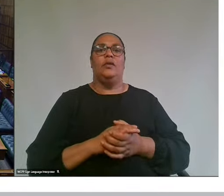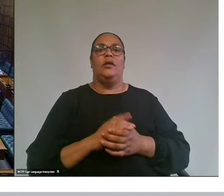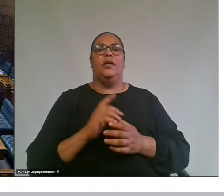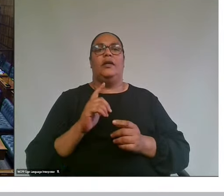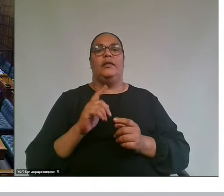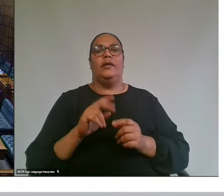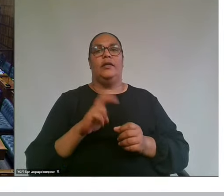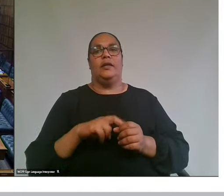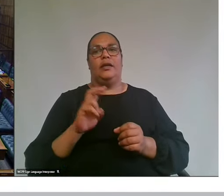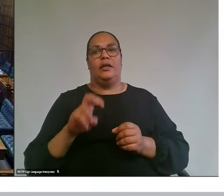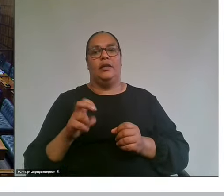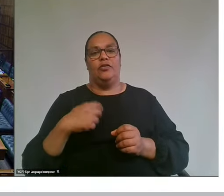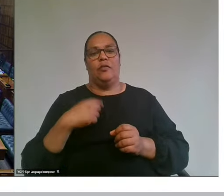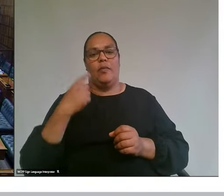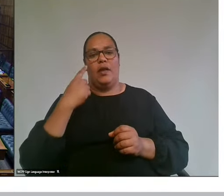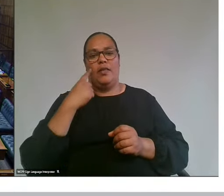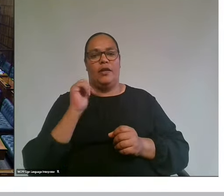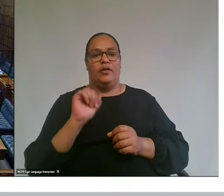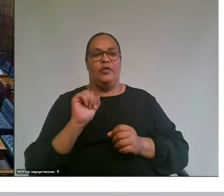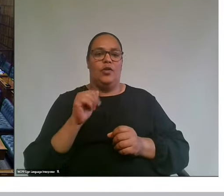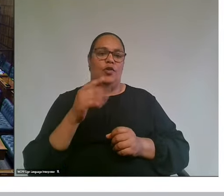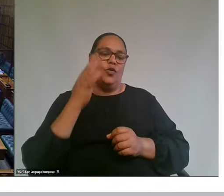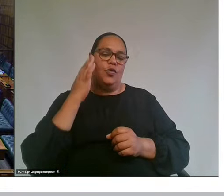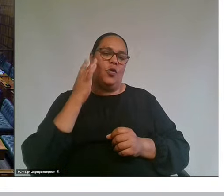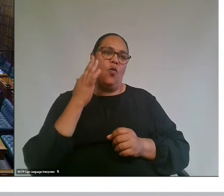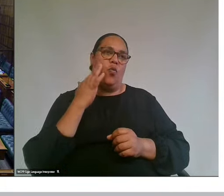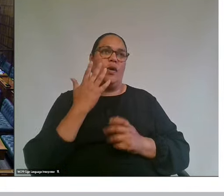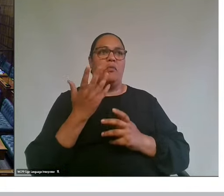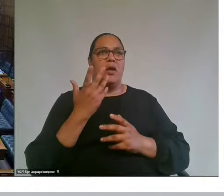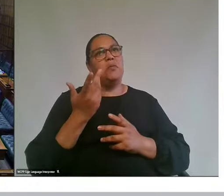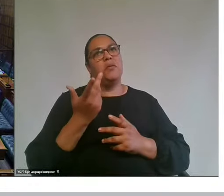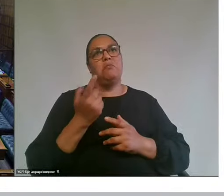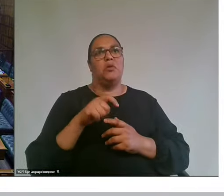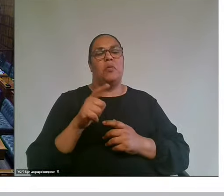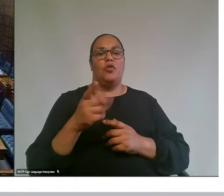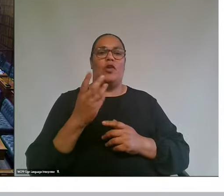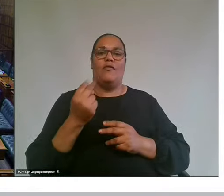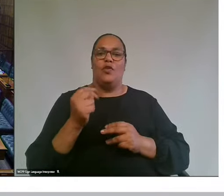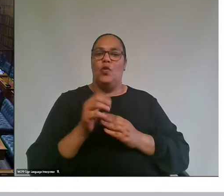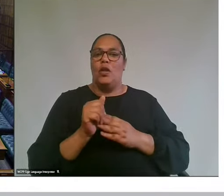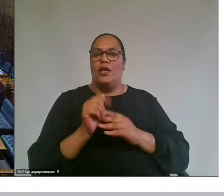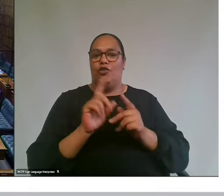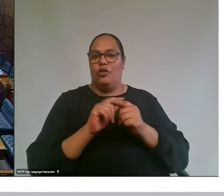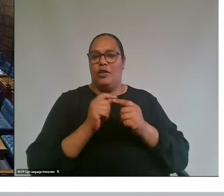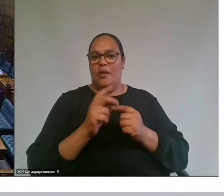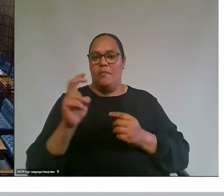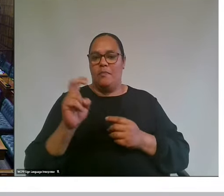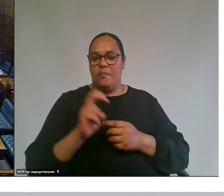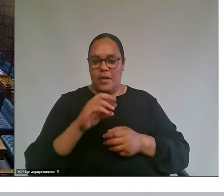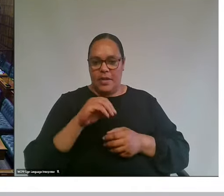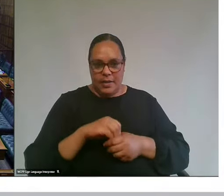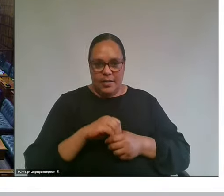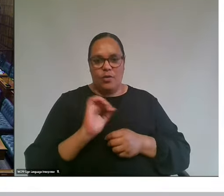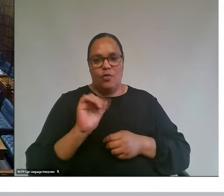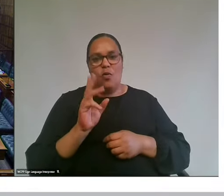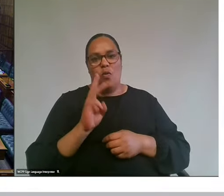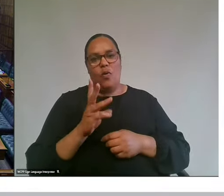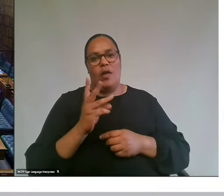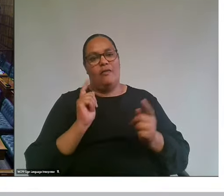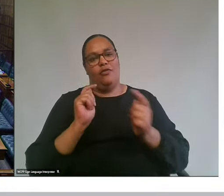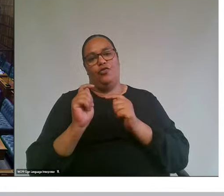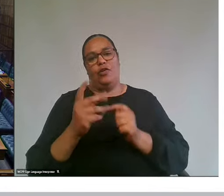resignations I think the you know when you have I suppose a new leadership team coming in you there will be